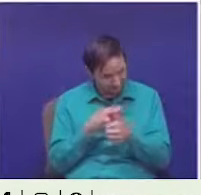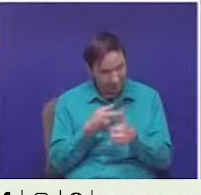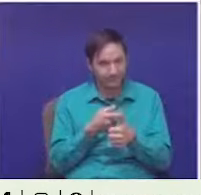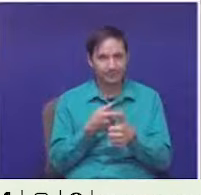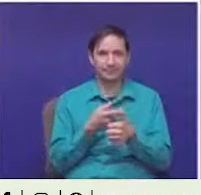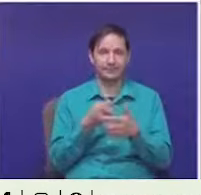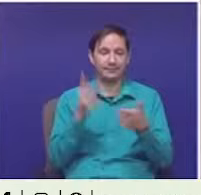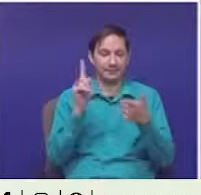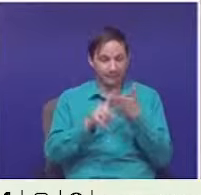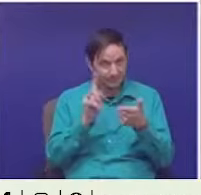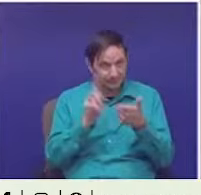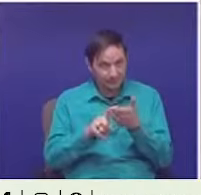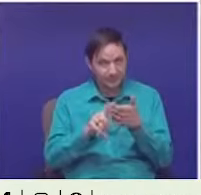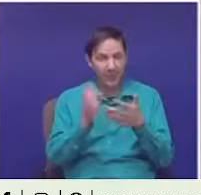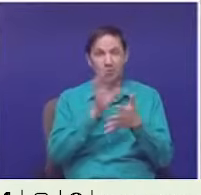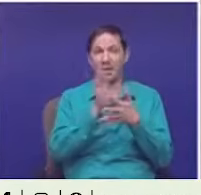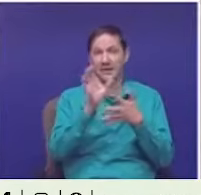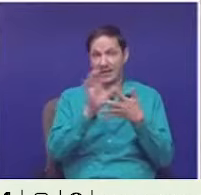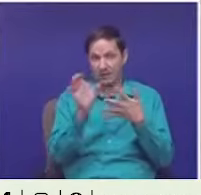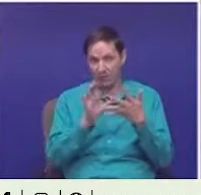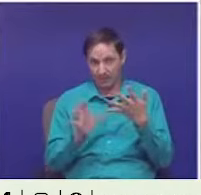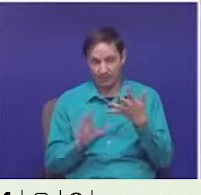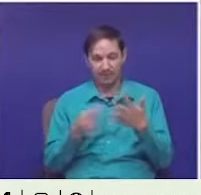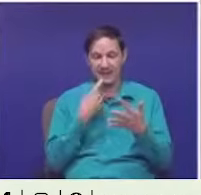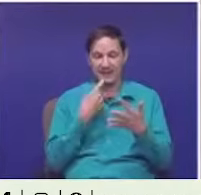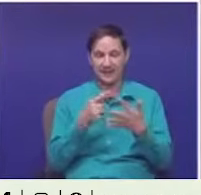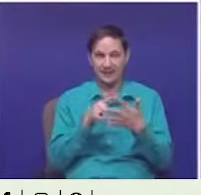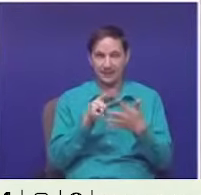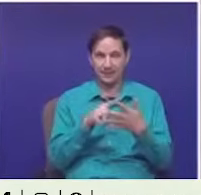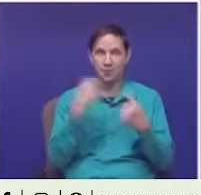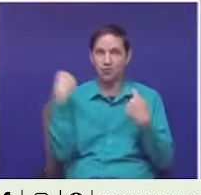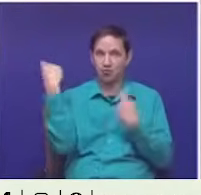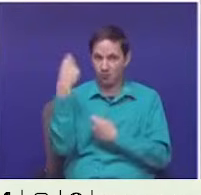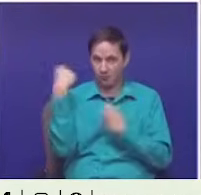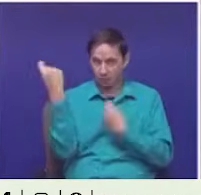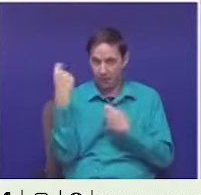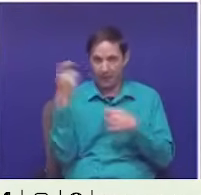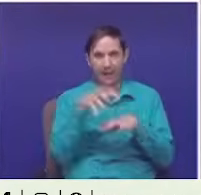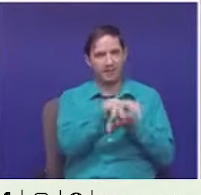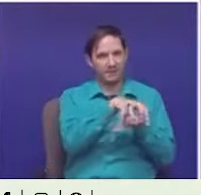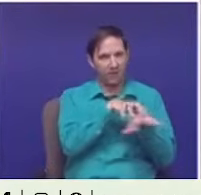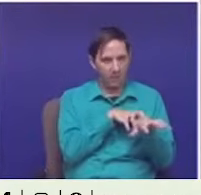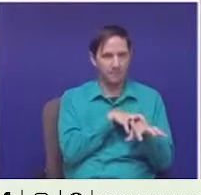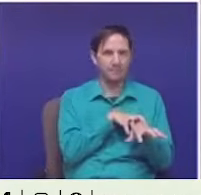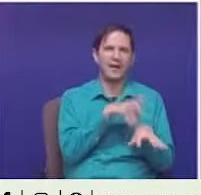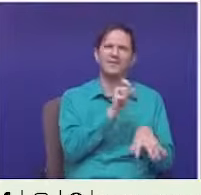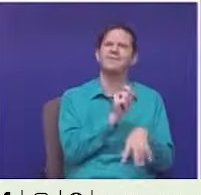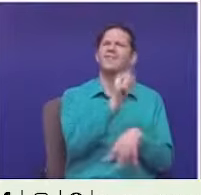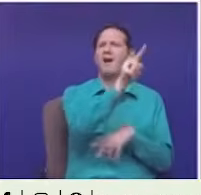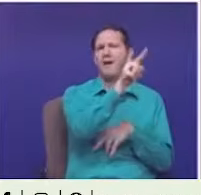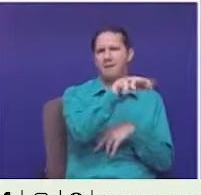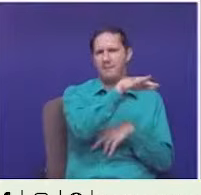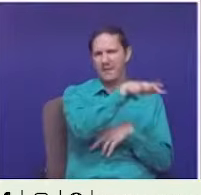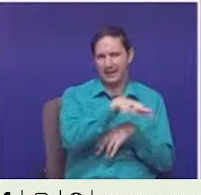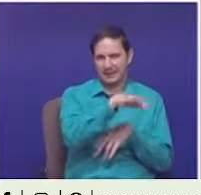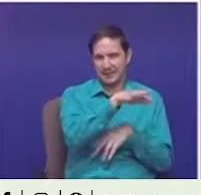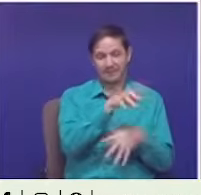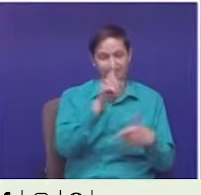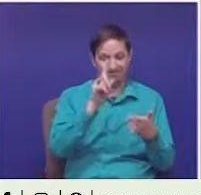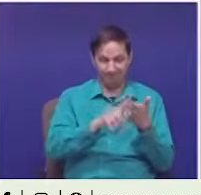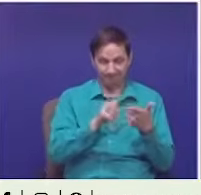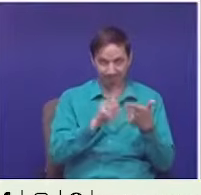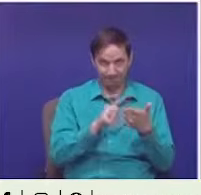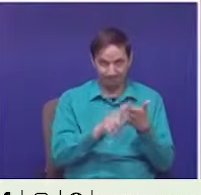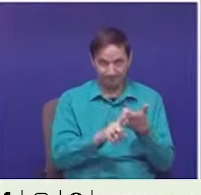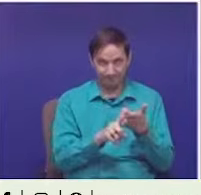The second criteria is what you raise, the issue around rural and farm areas and far-flung areas. That's the second